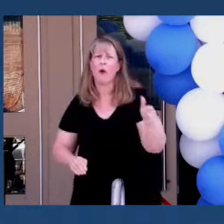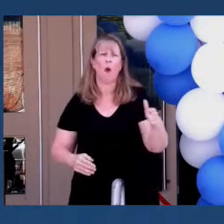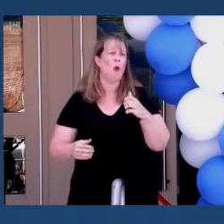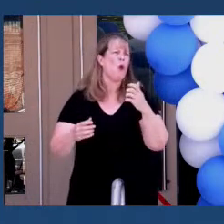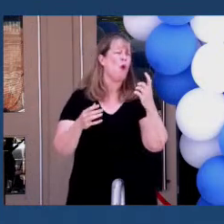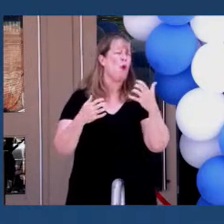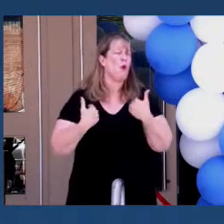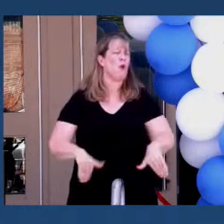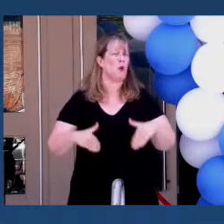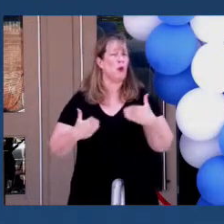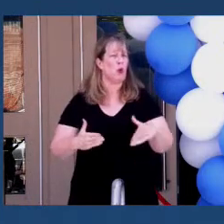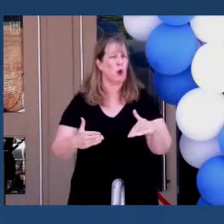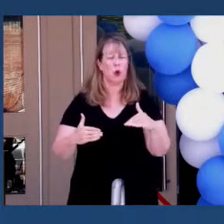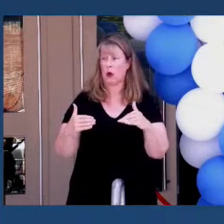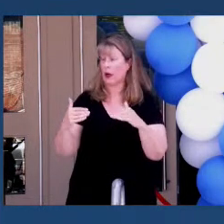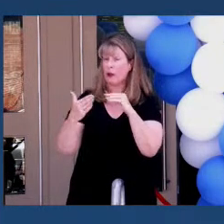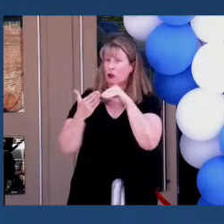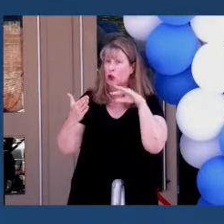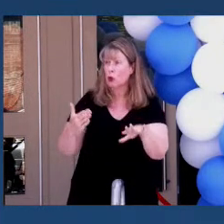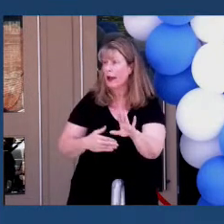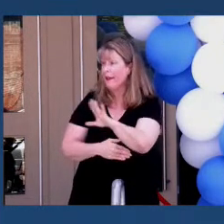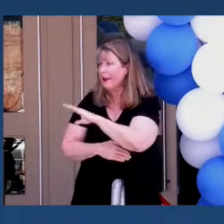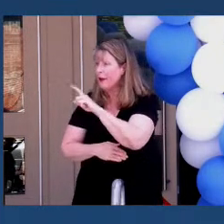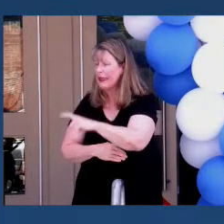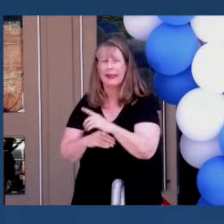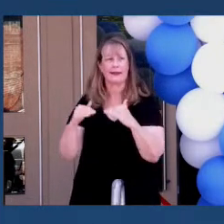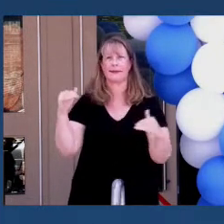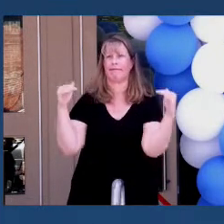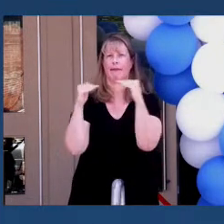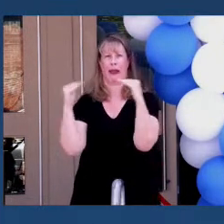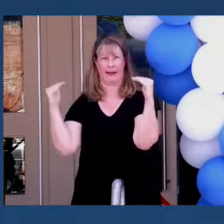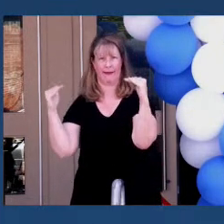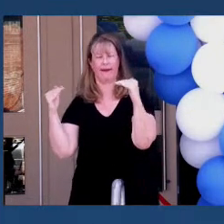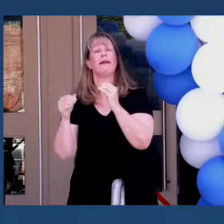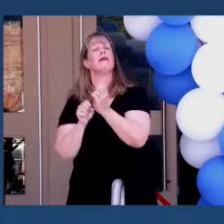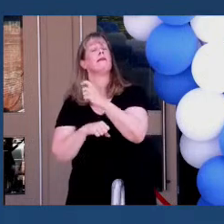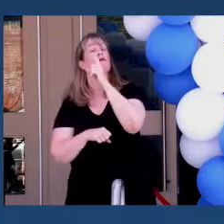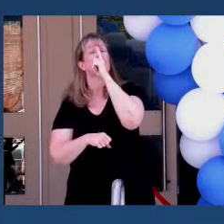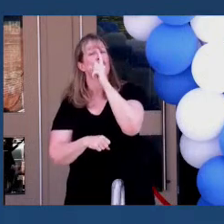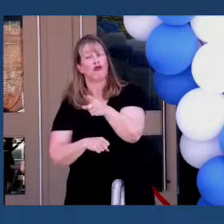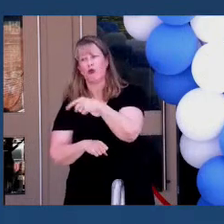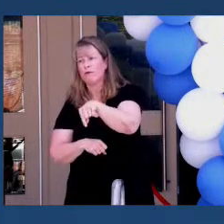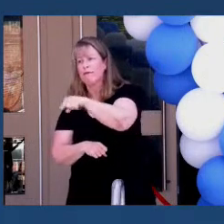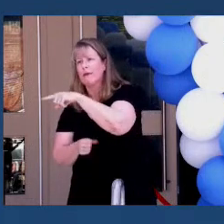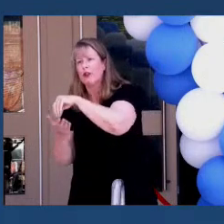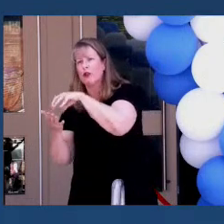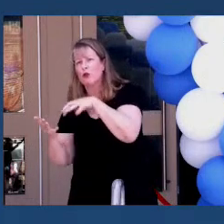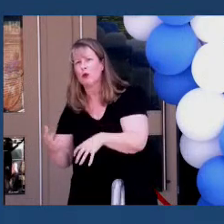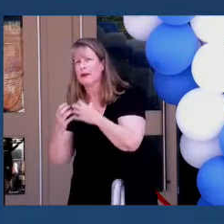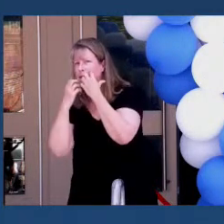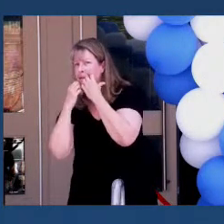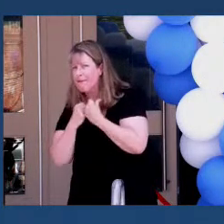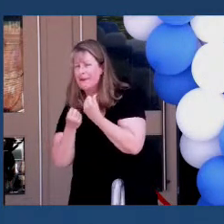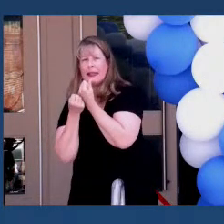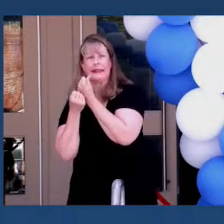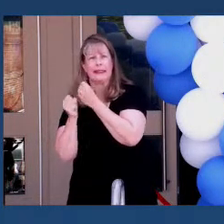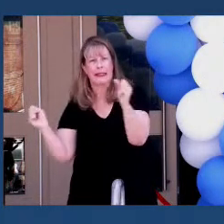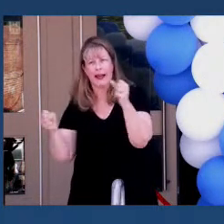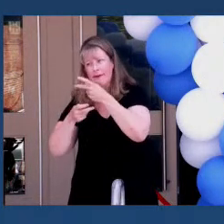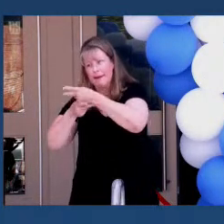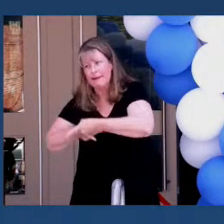meeting kids where they were, meeting their needs, and making sure that they were safe, cared for, and